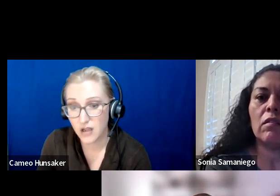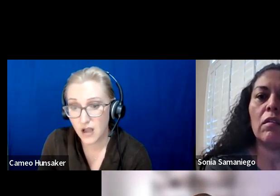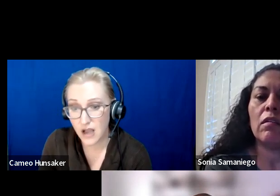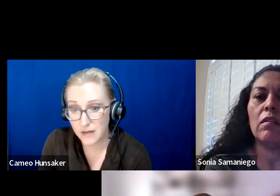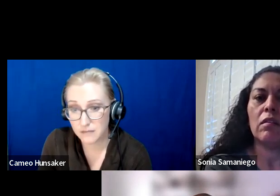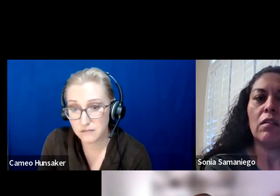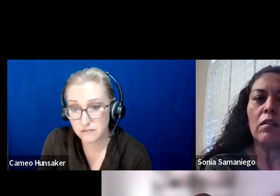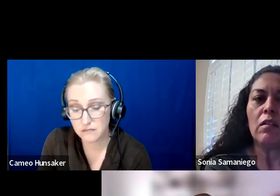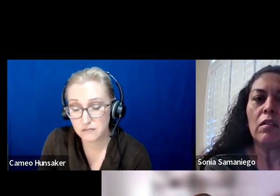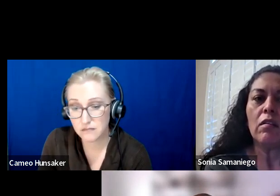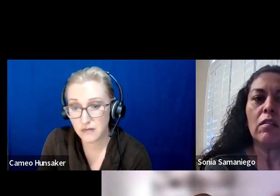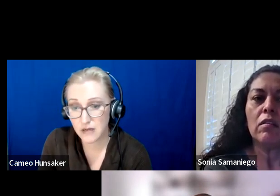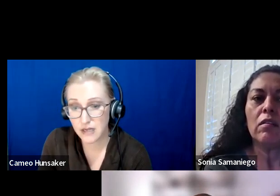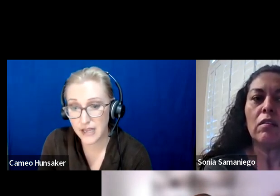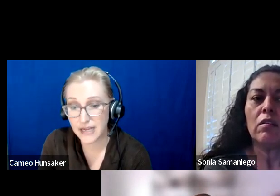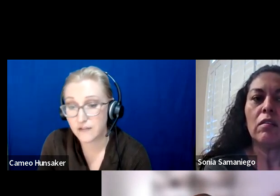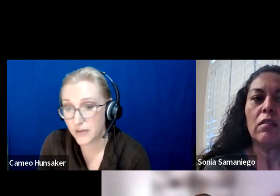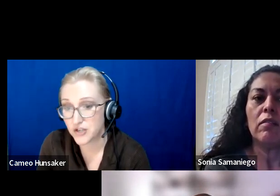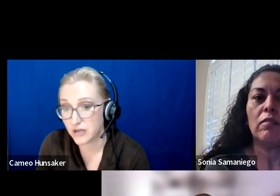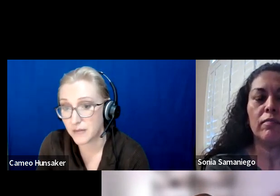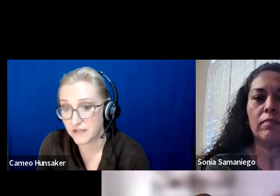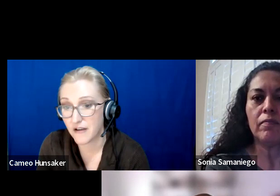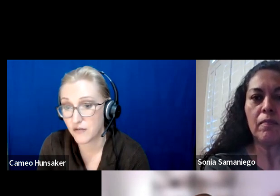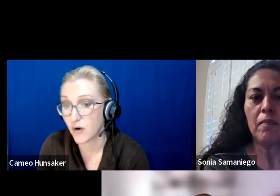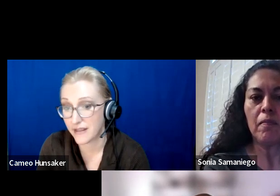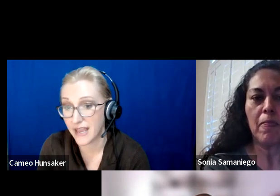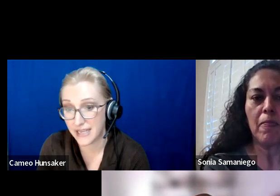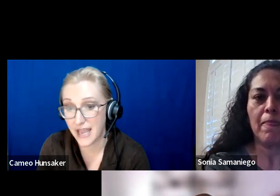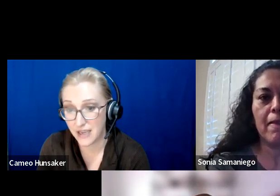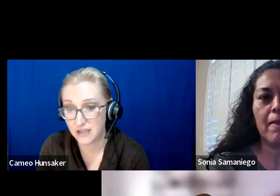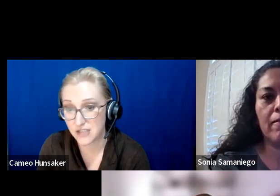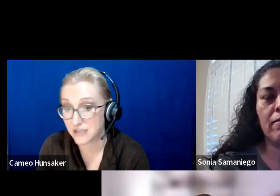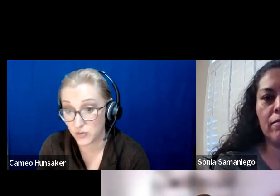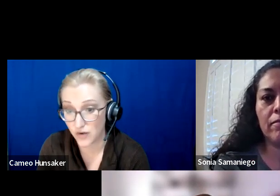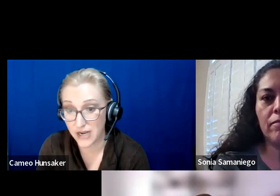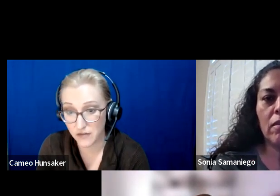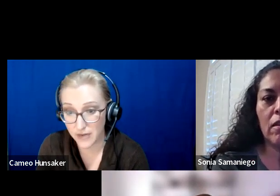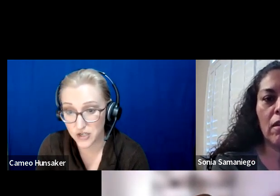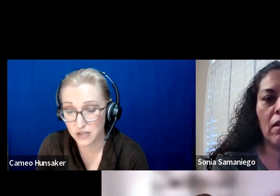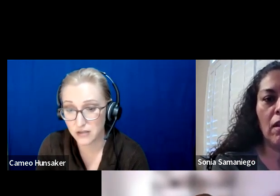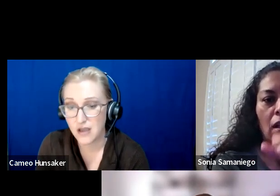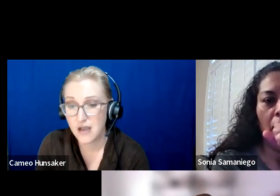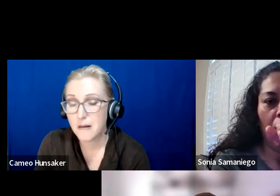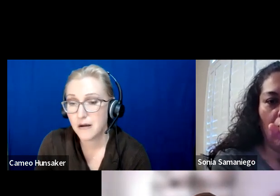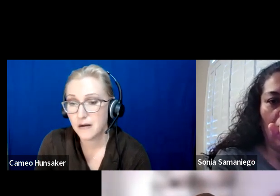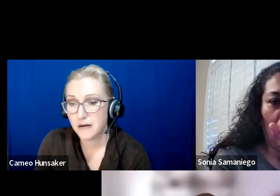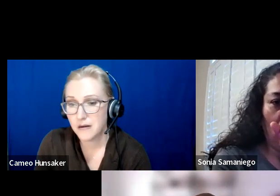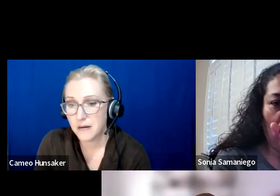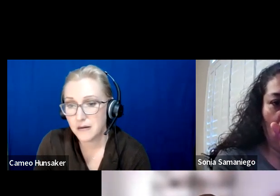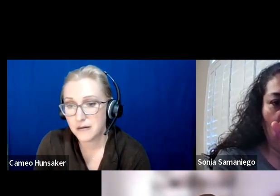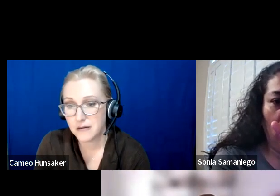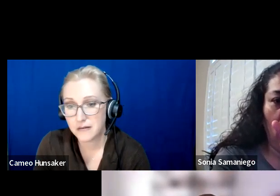504 and information about the 504 and the ADA. That was great information.